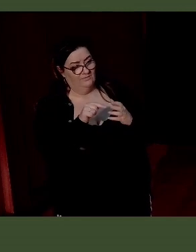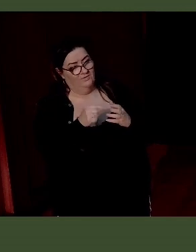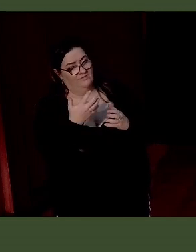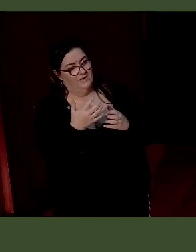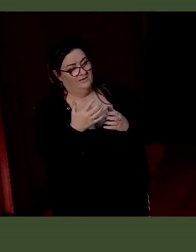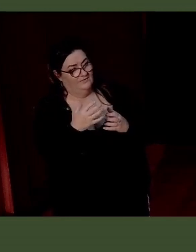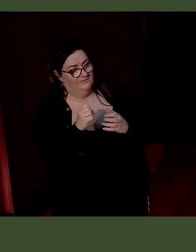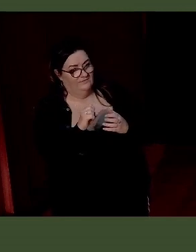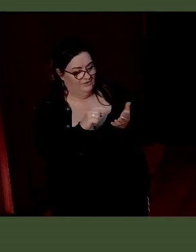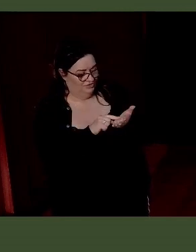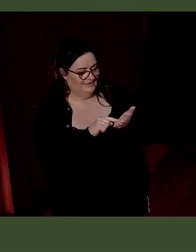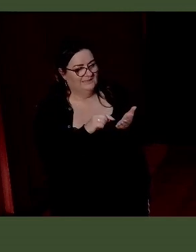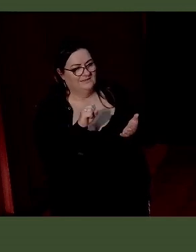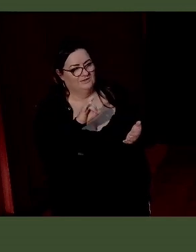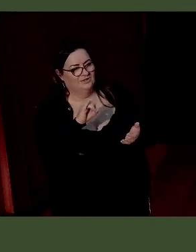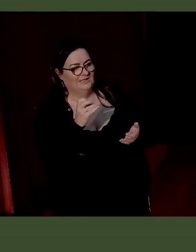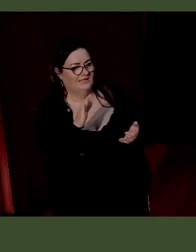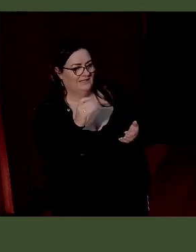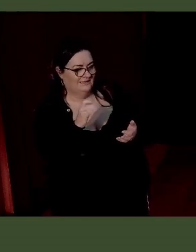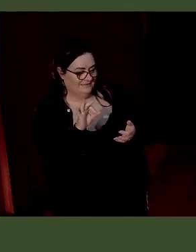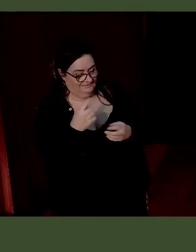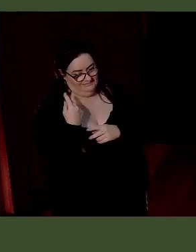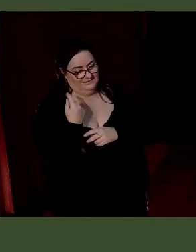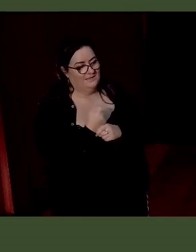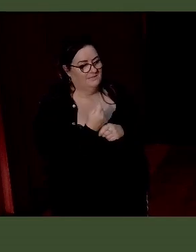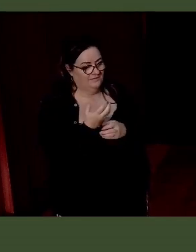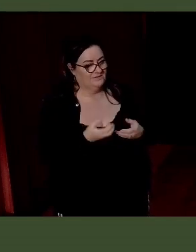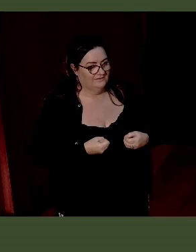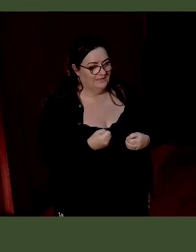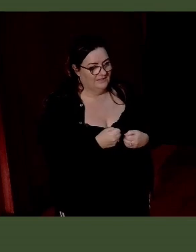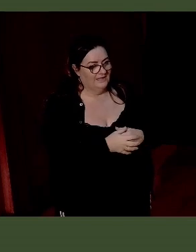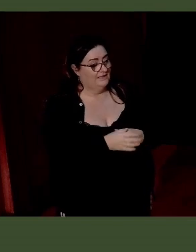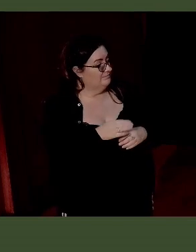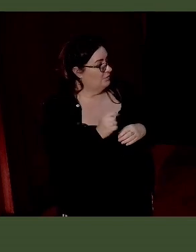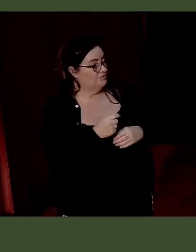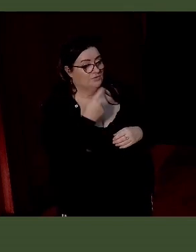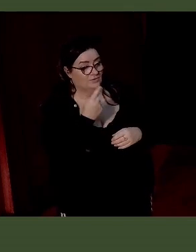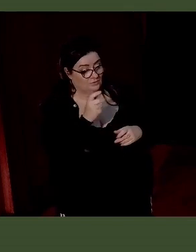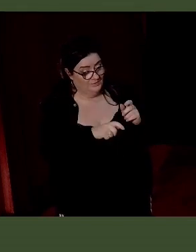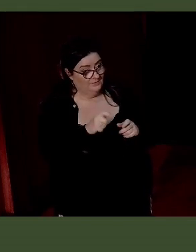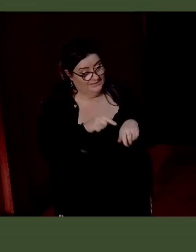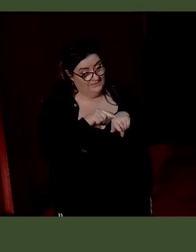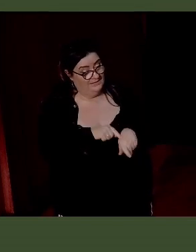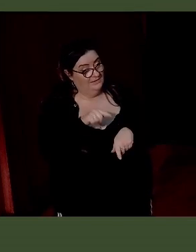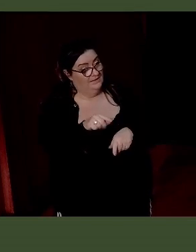7.5 shillings at the time. And in almost half those cases, there were two people relying on